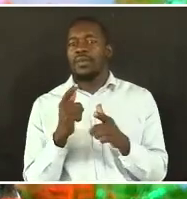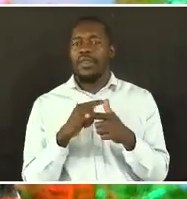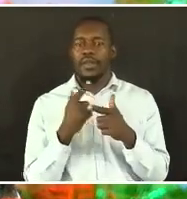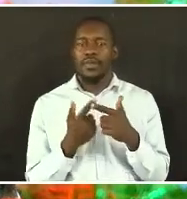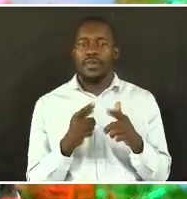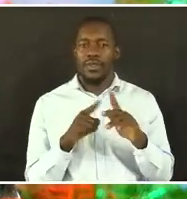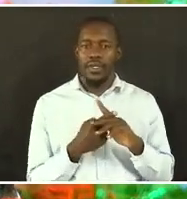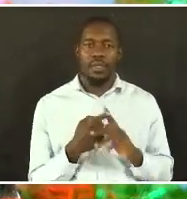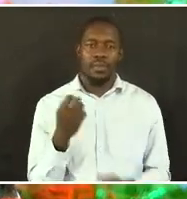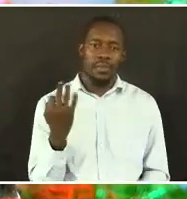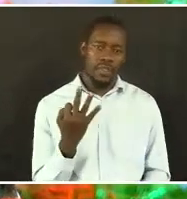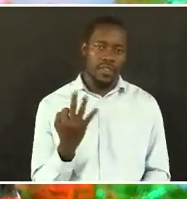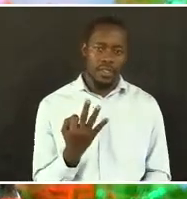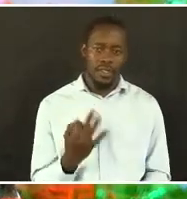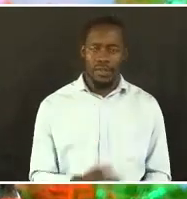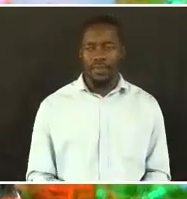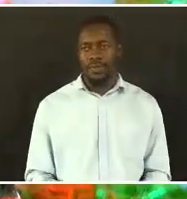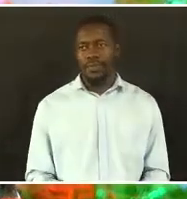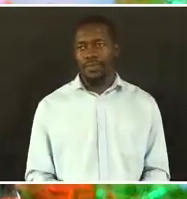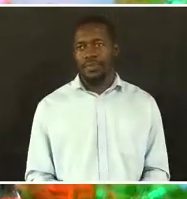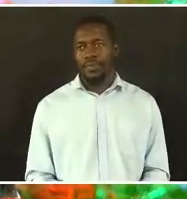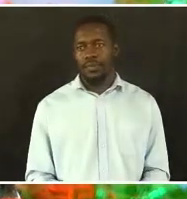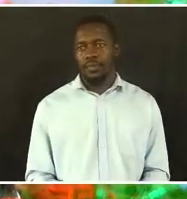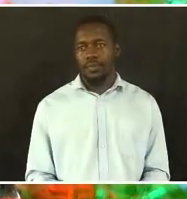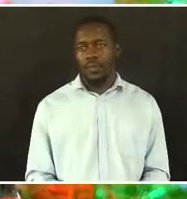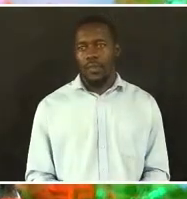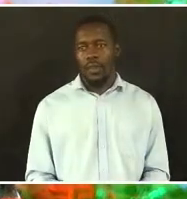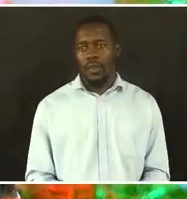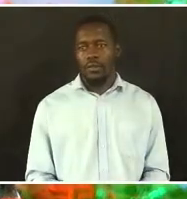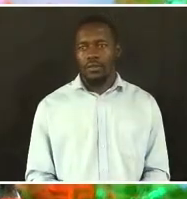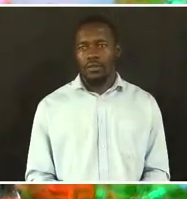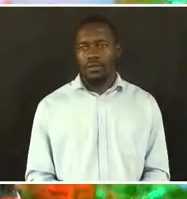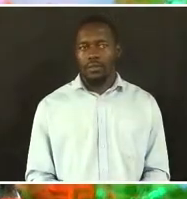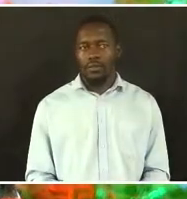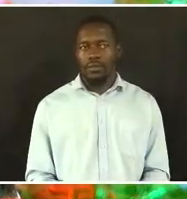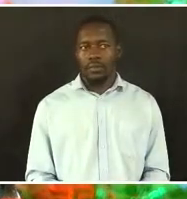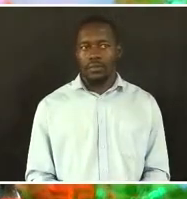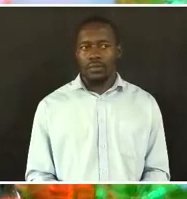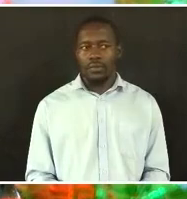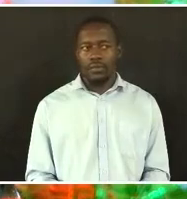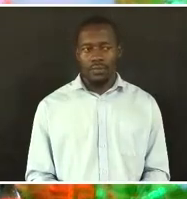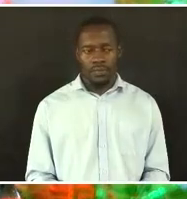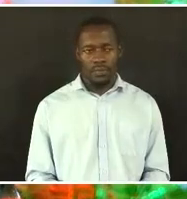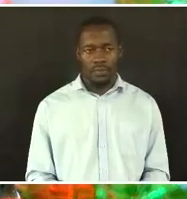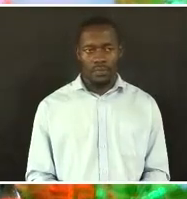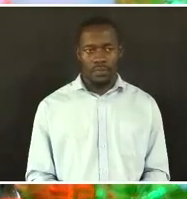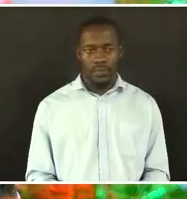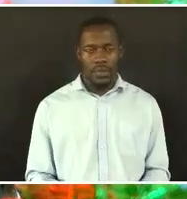to them. And we explain two things here. Sin leads to sickness.